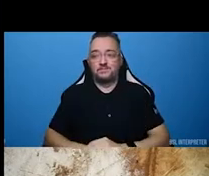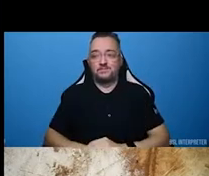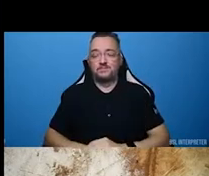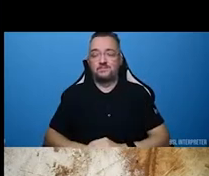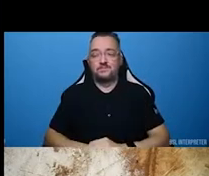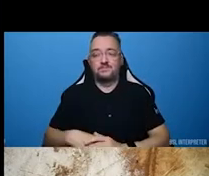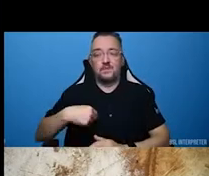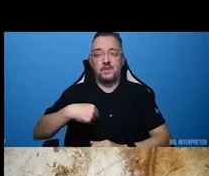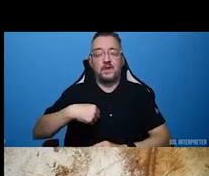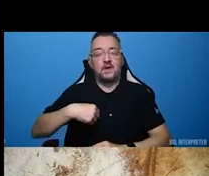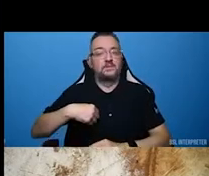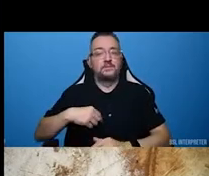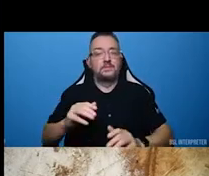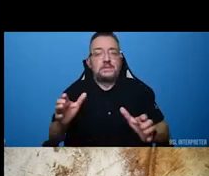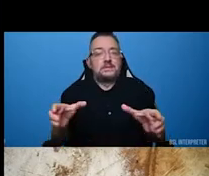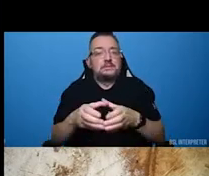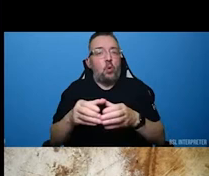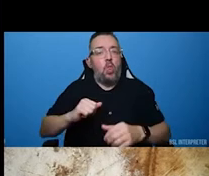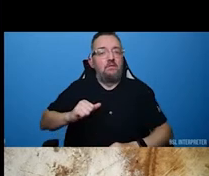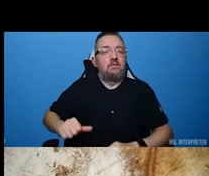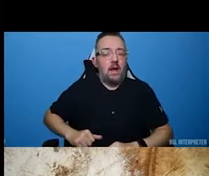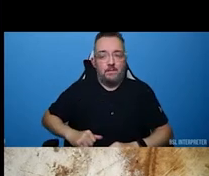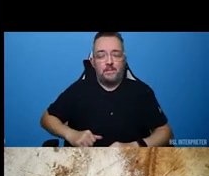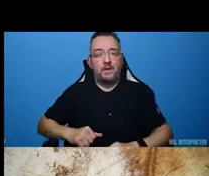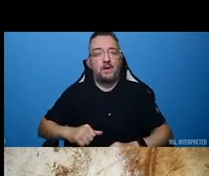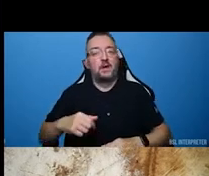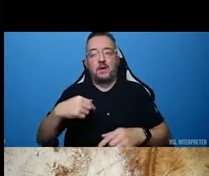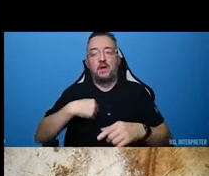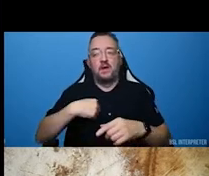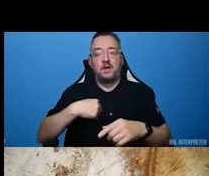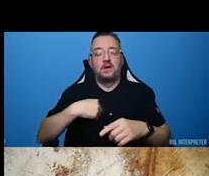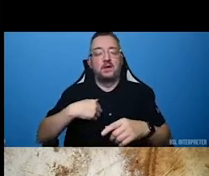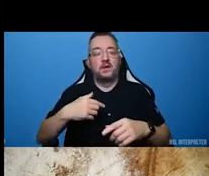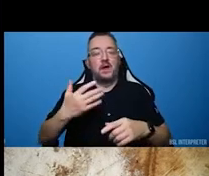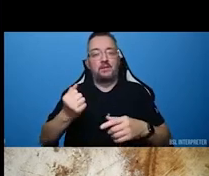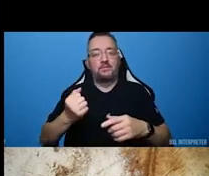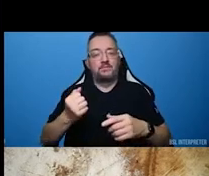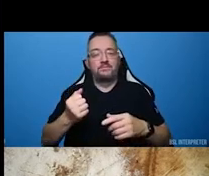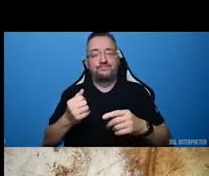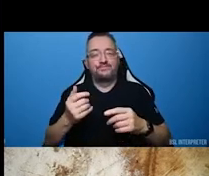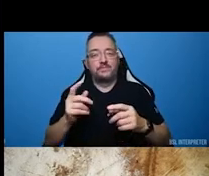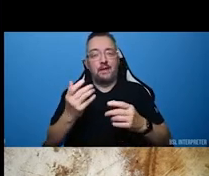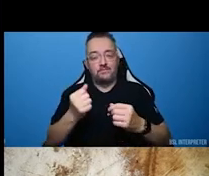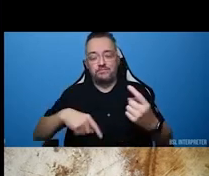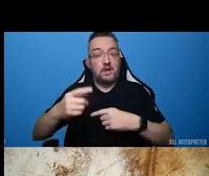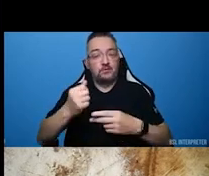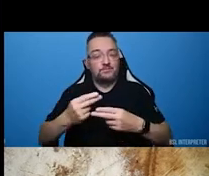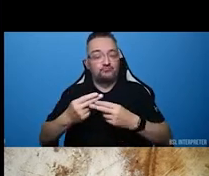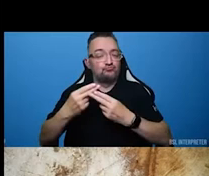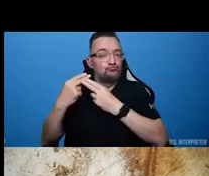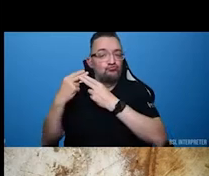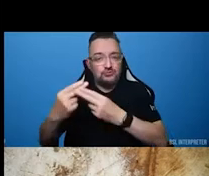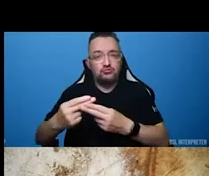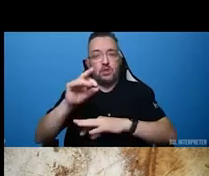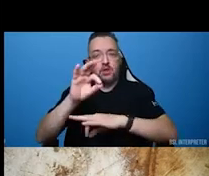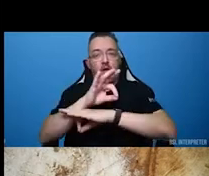very small firm and we double up as traditional architects, so what your traditional